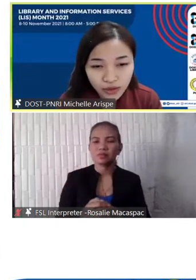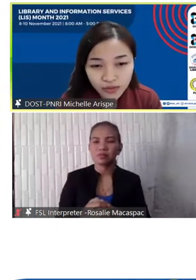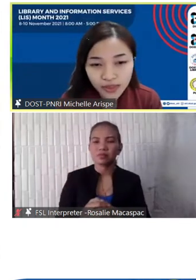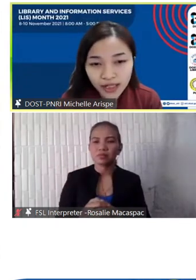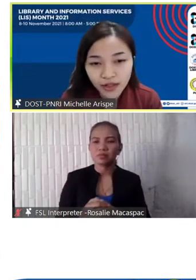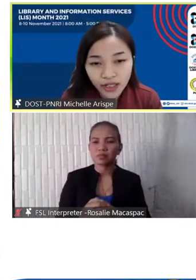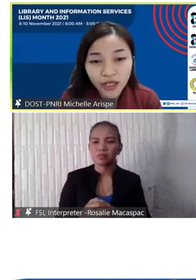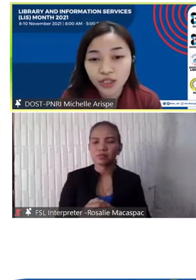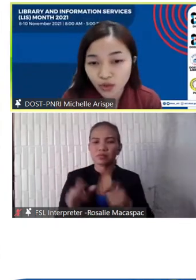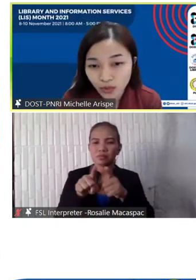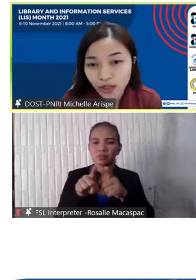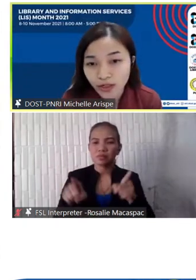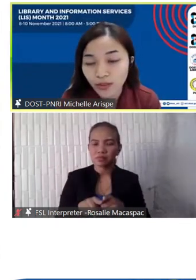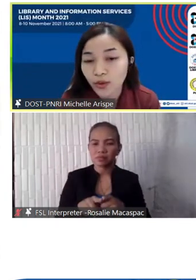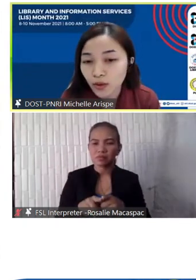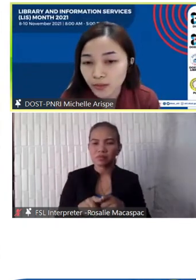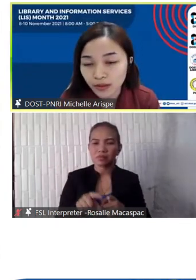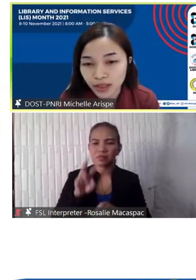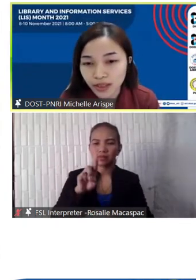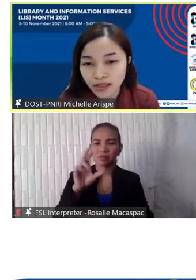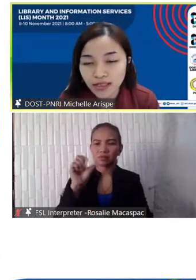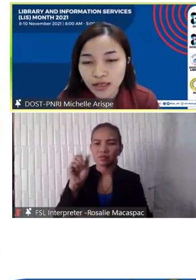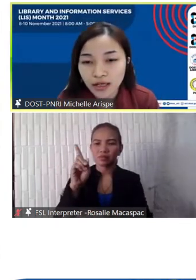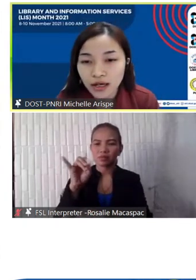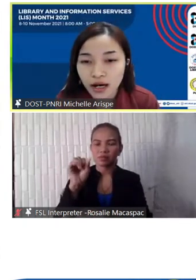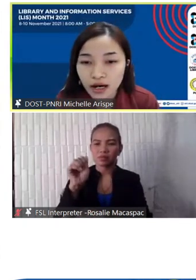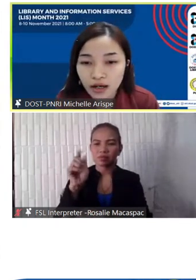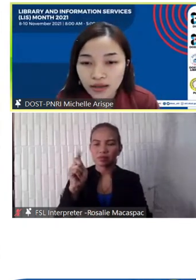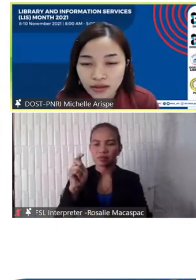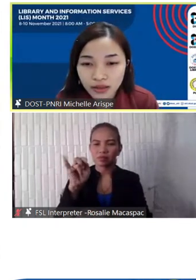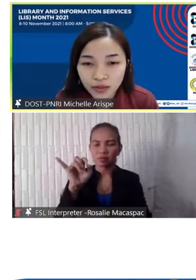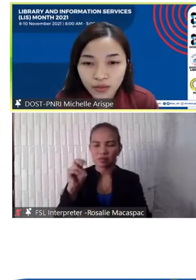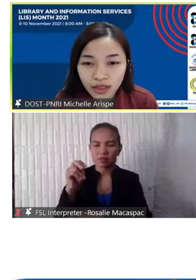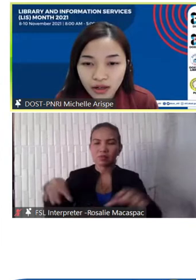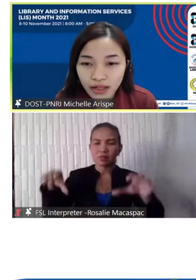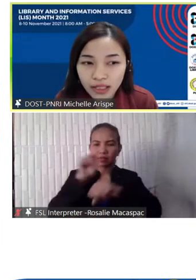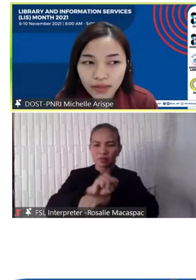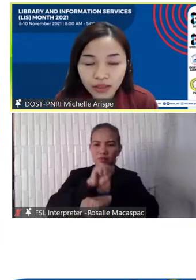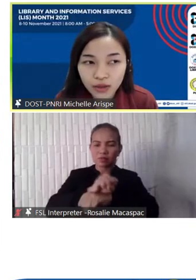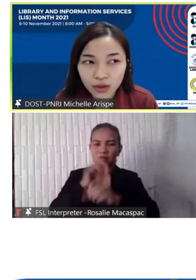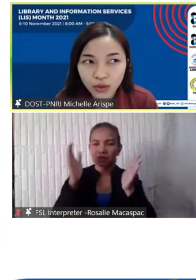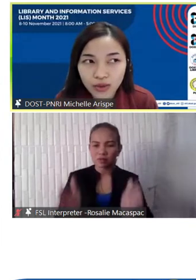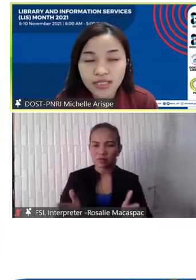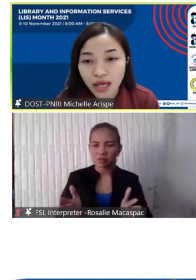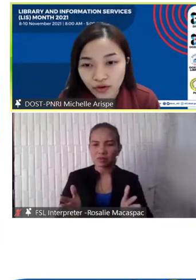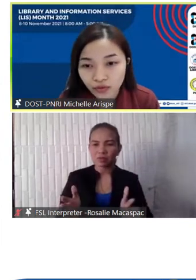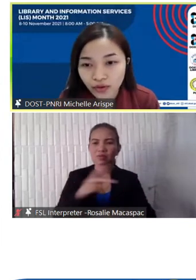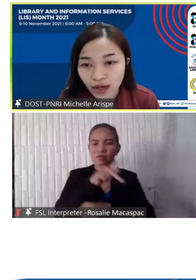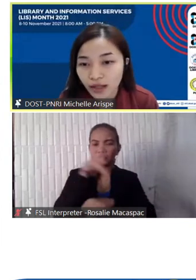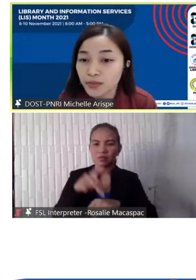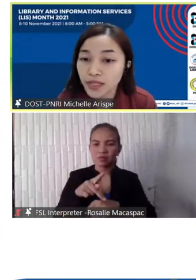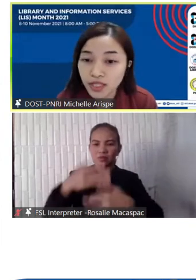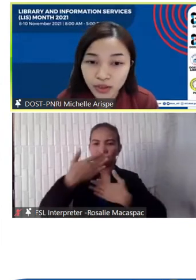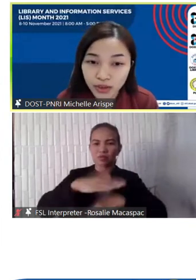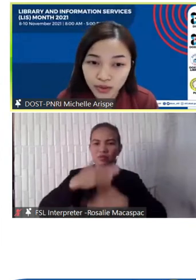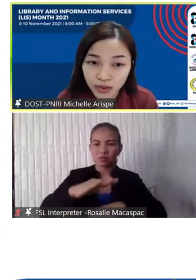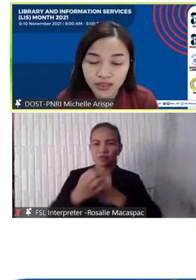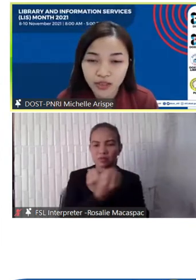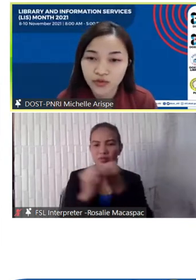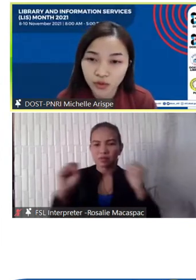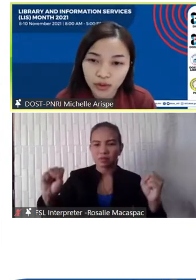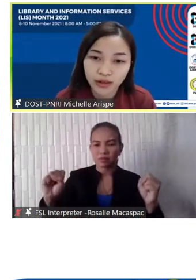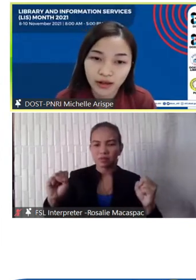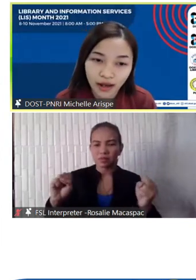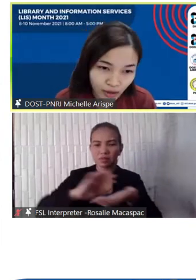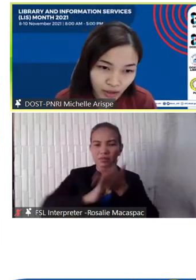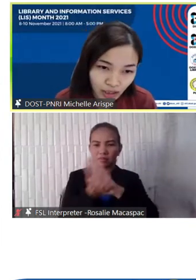But also yung mga radiation workers sa buong Pilipinas, that we are limited to safe and peaceful